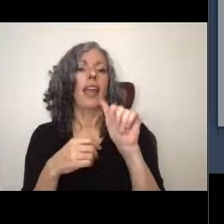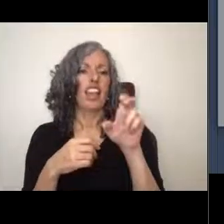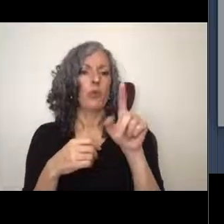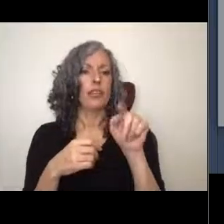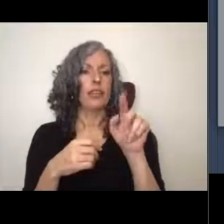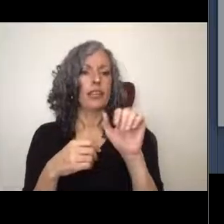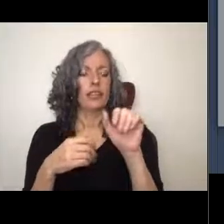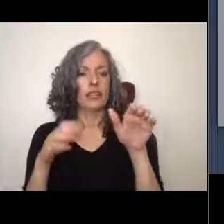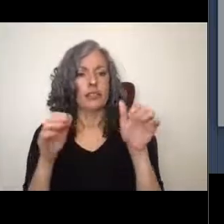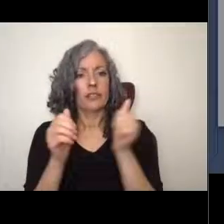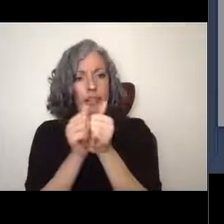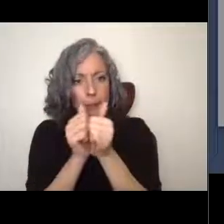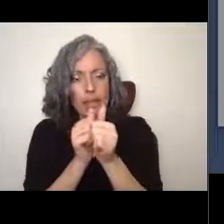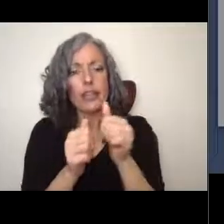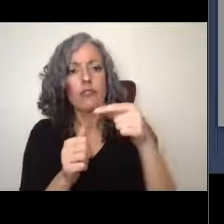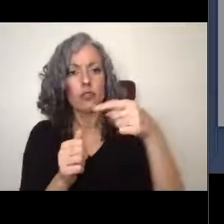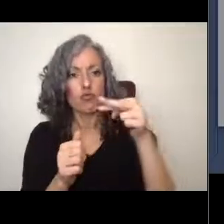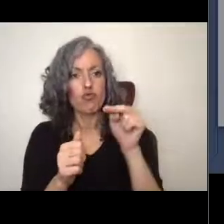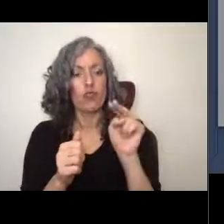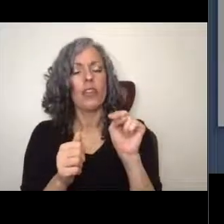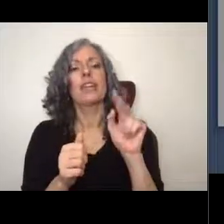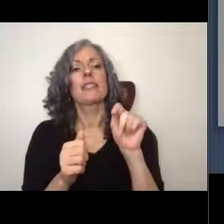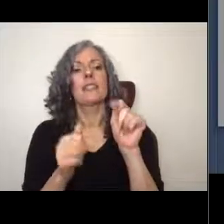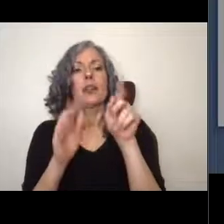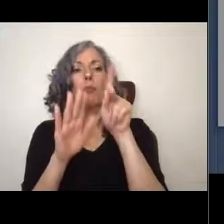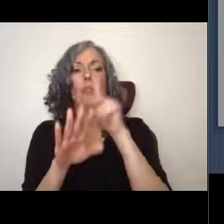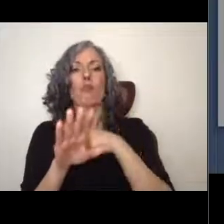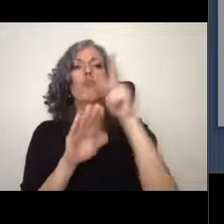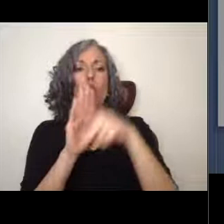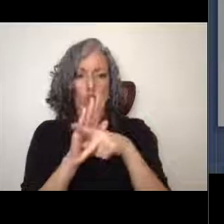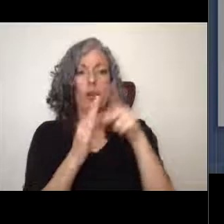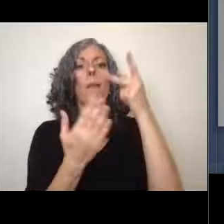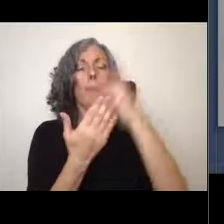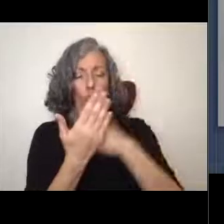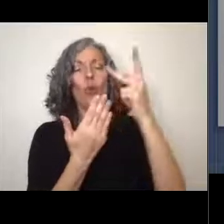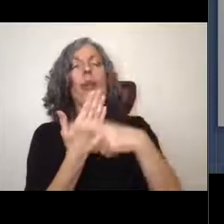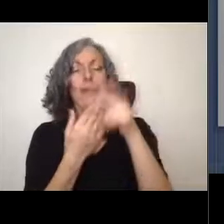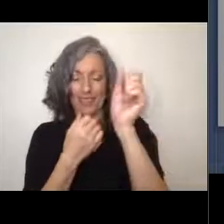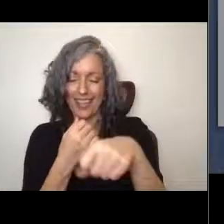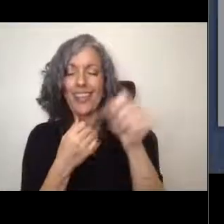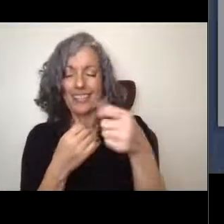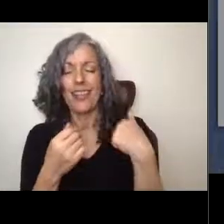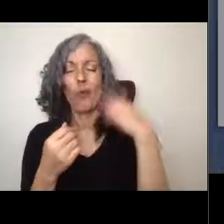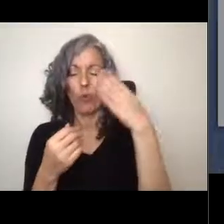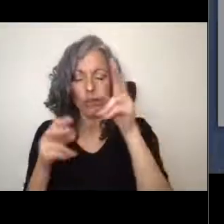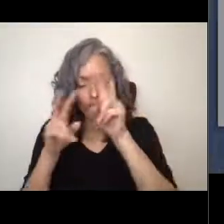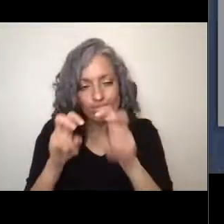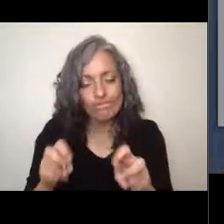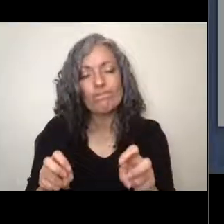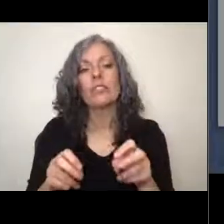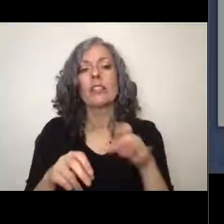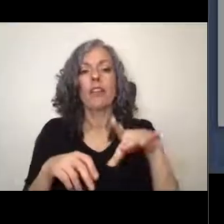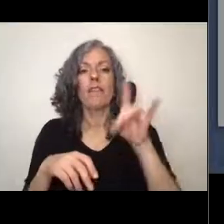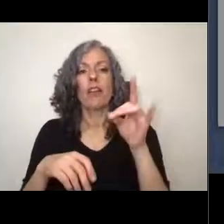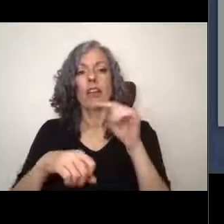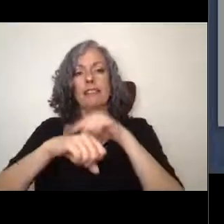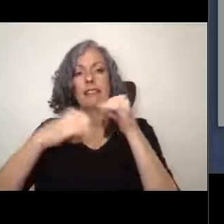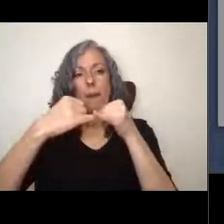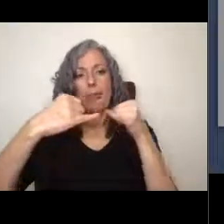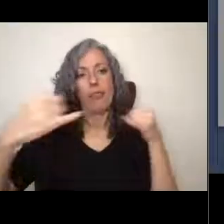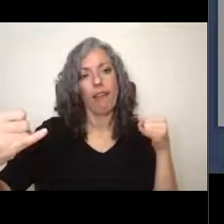Program. Yeah, absolutely. We'll be looking into that program. If we can find out what the timeline, process, NOFO,